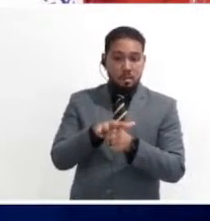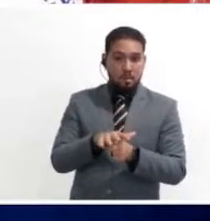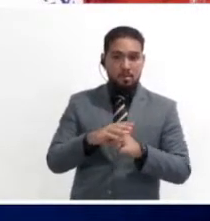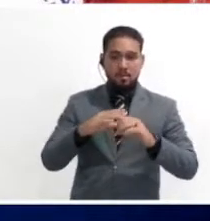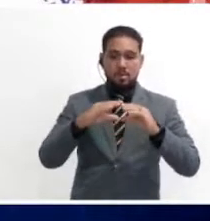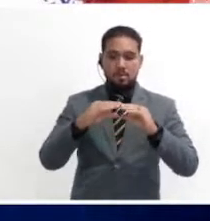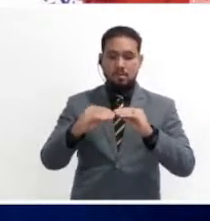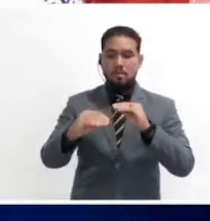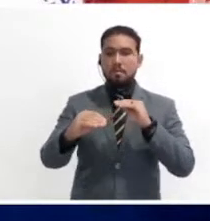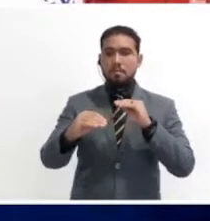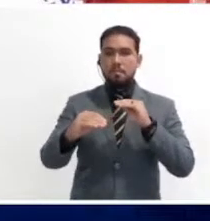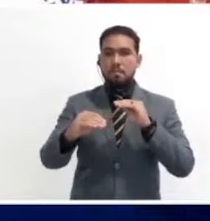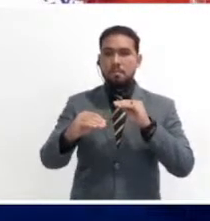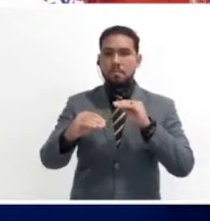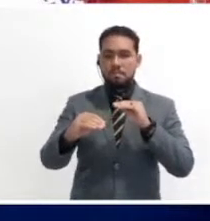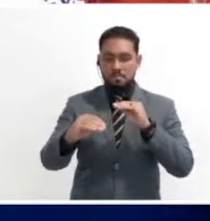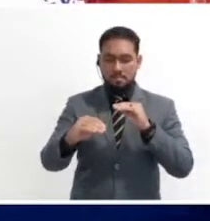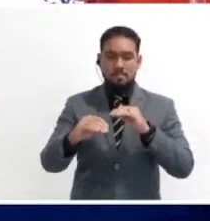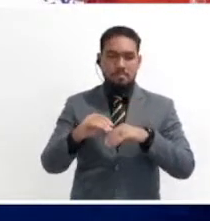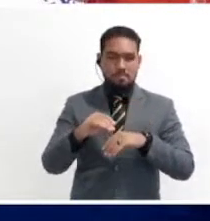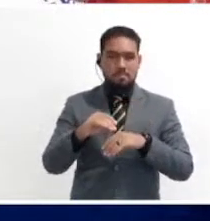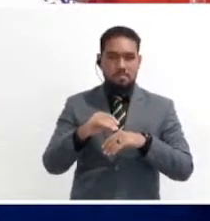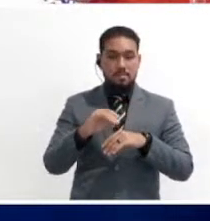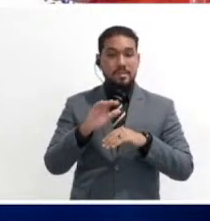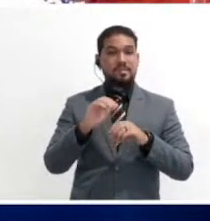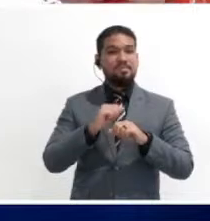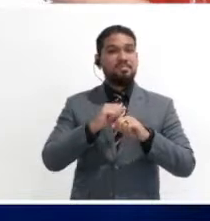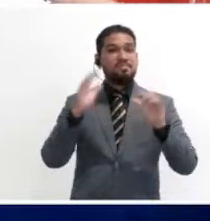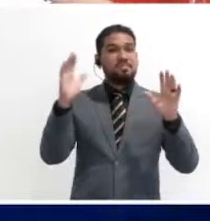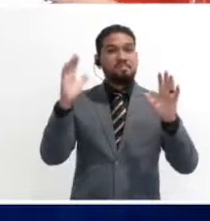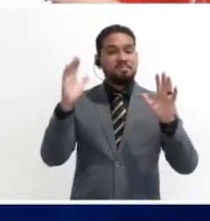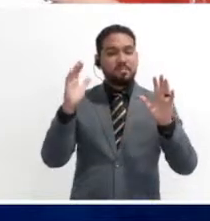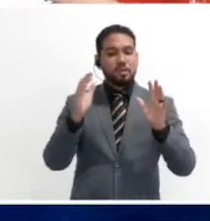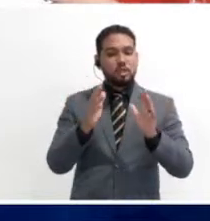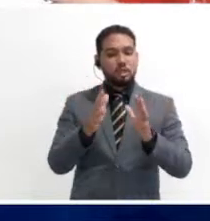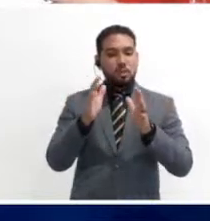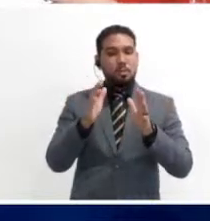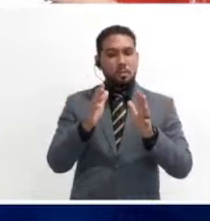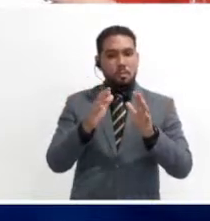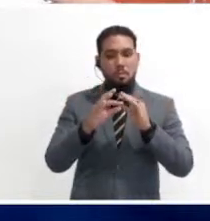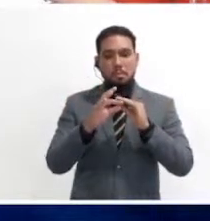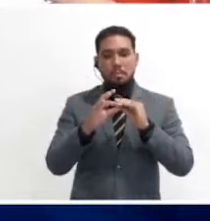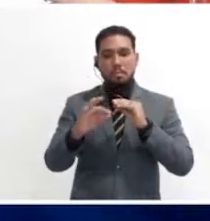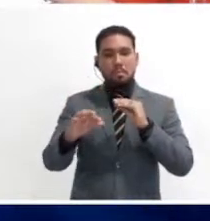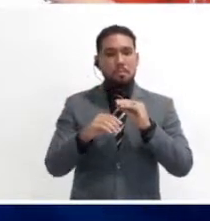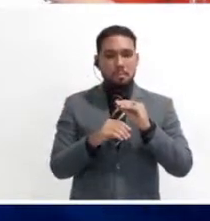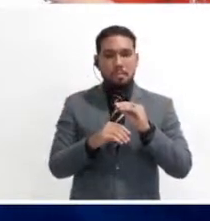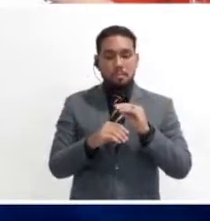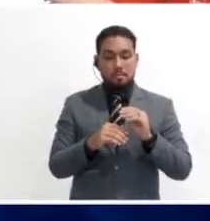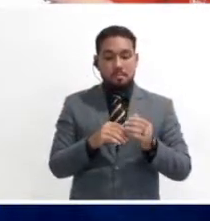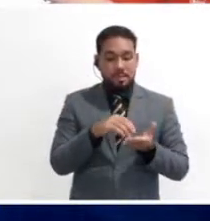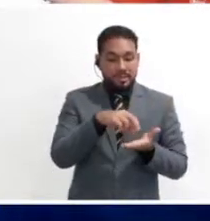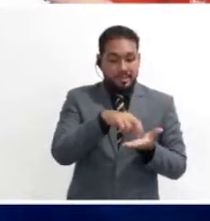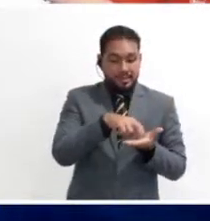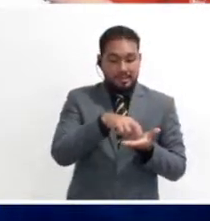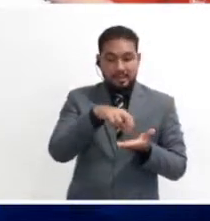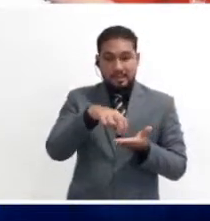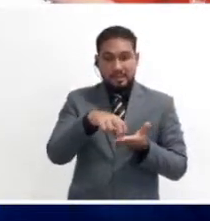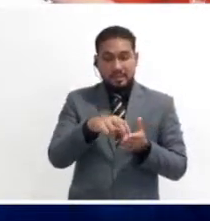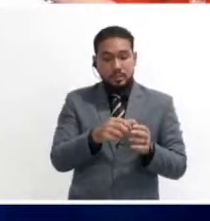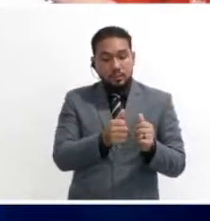So double-side molding, if we want to have a package that has components on both the top and the bottom